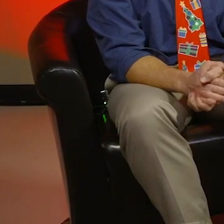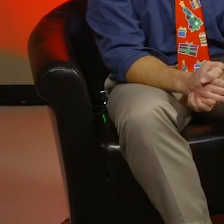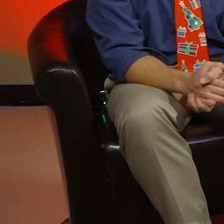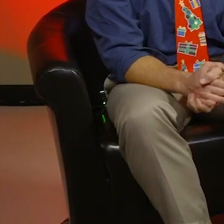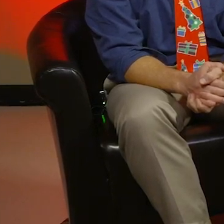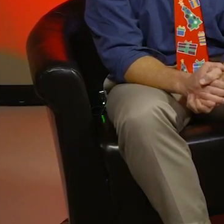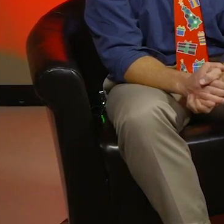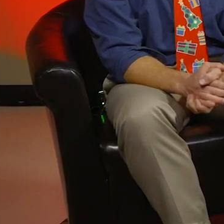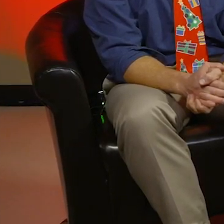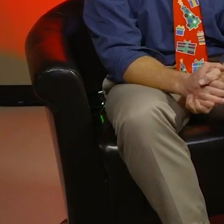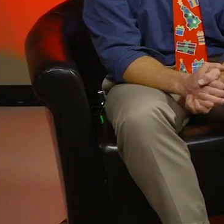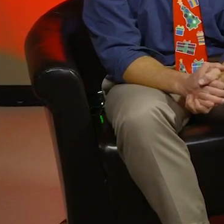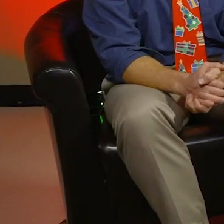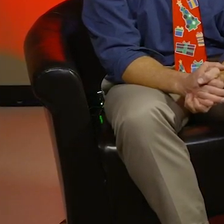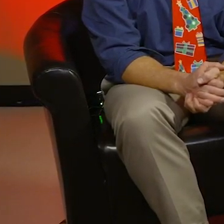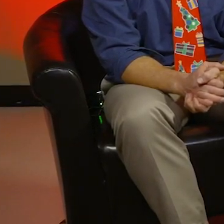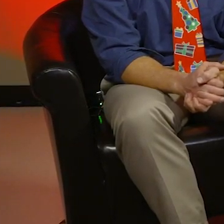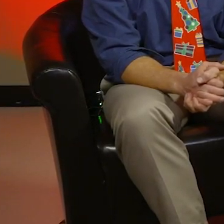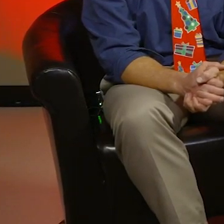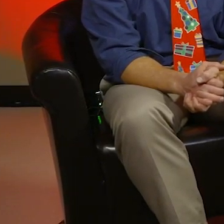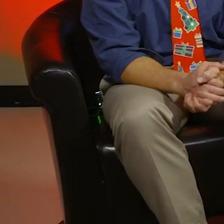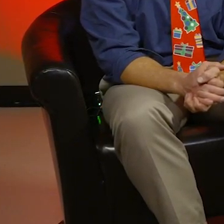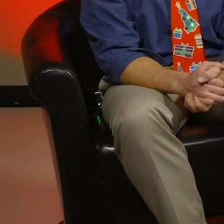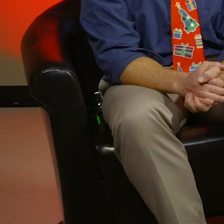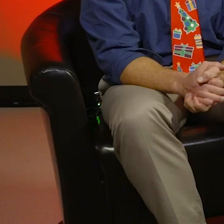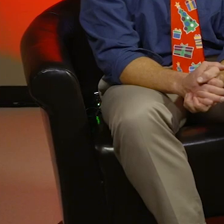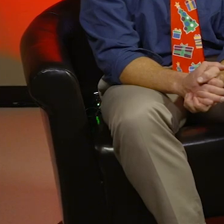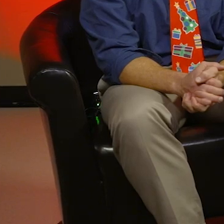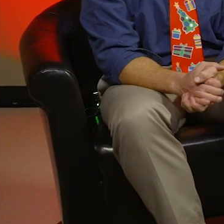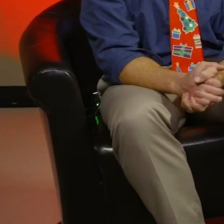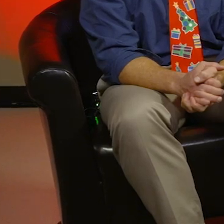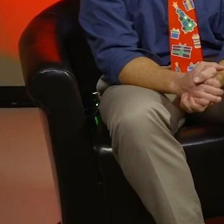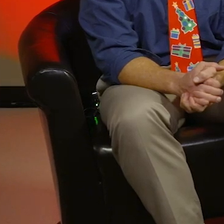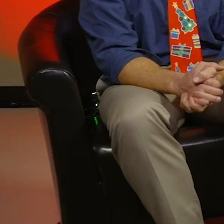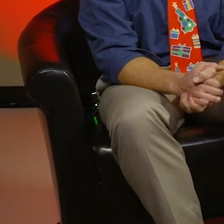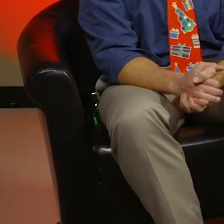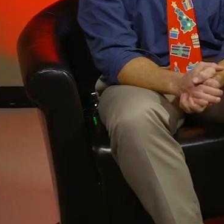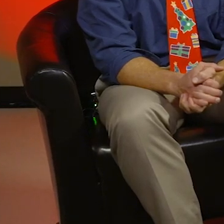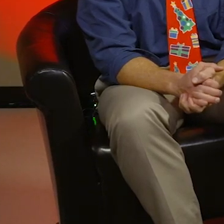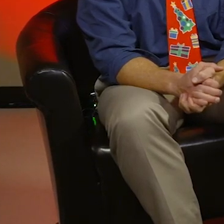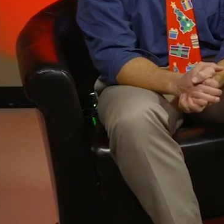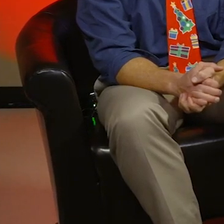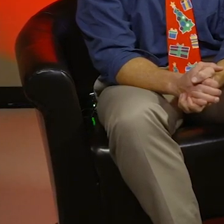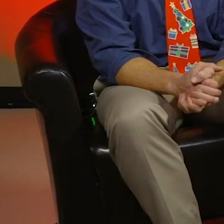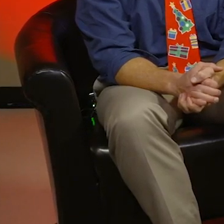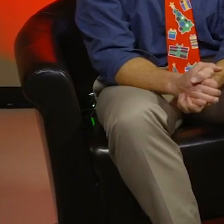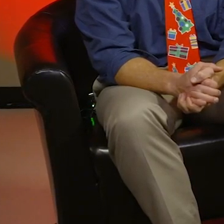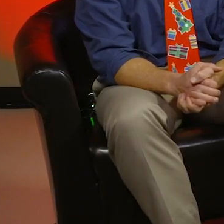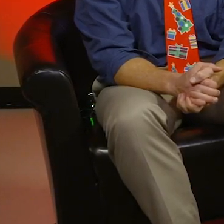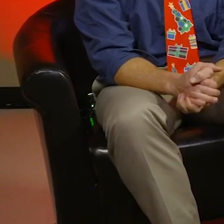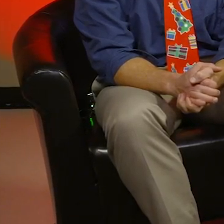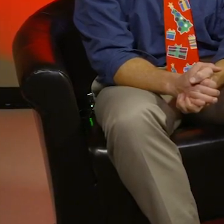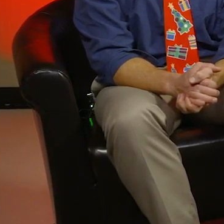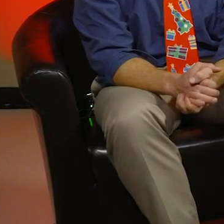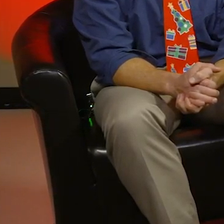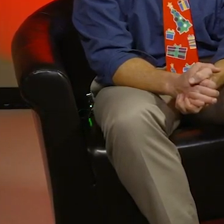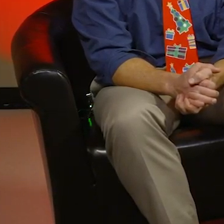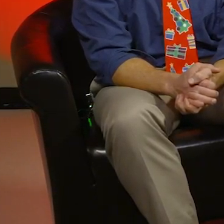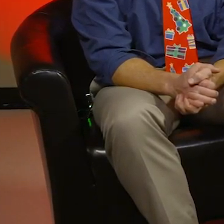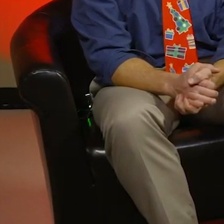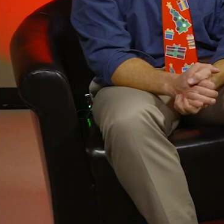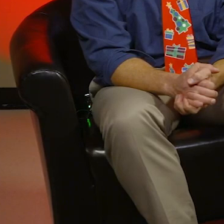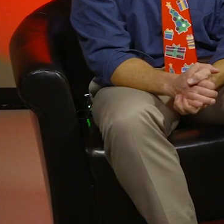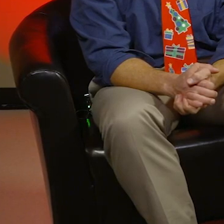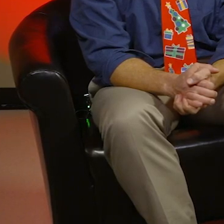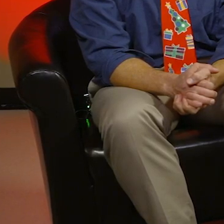our COVID numbers were like this time last year? Yeah, that was not good. Not good. No. Oh yeah, we were in the midst of a huge surge of patients, which put